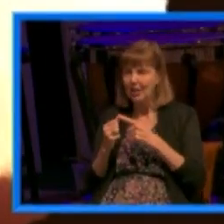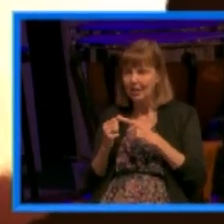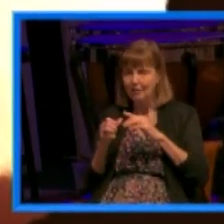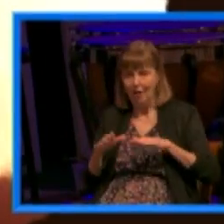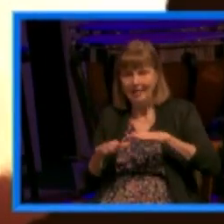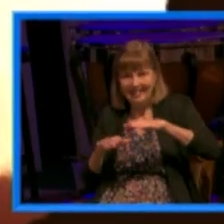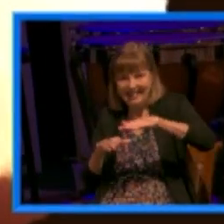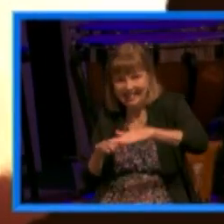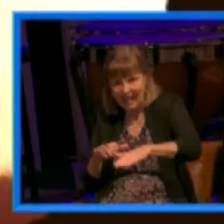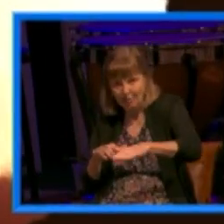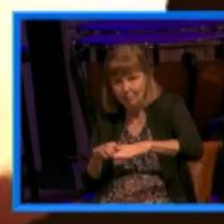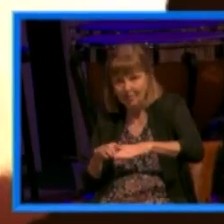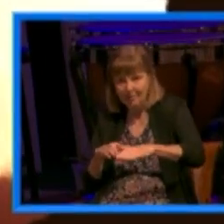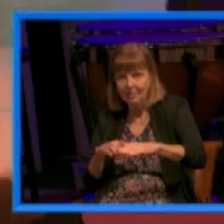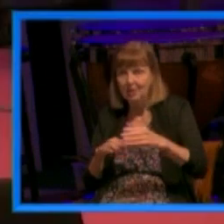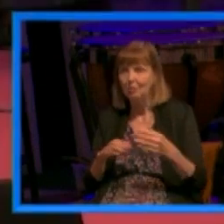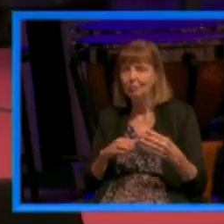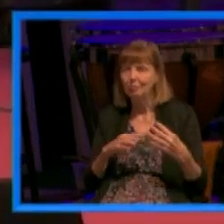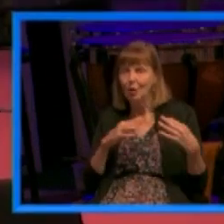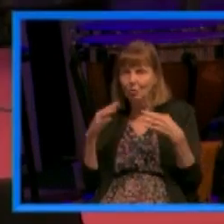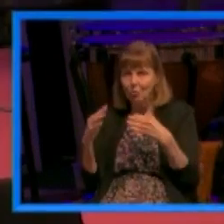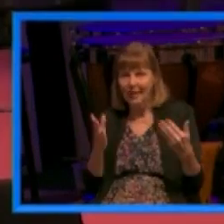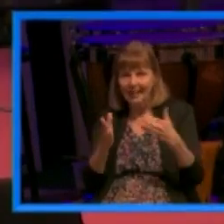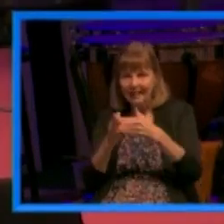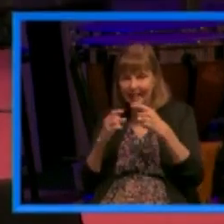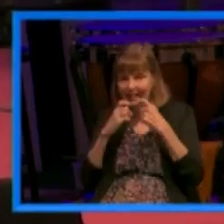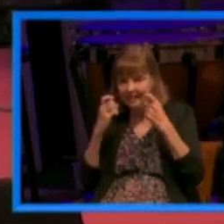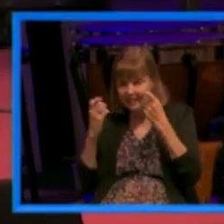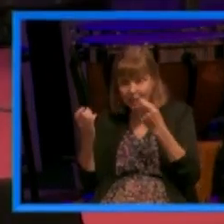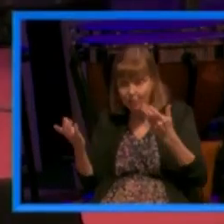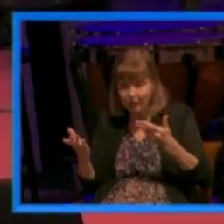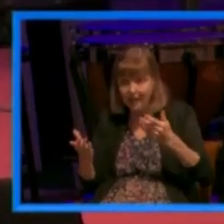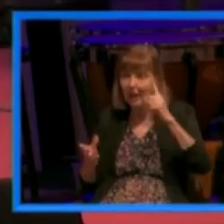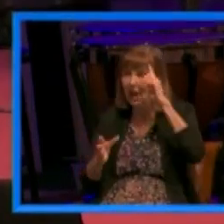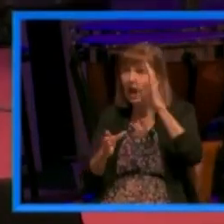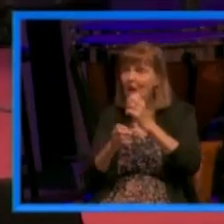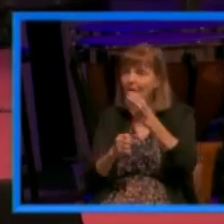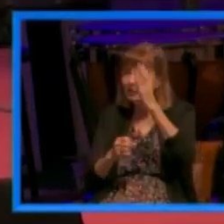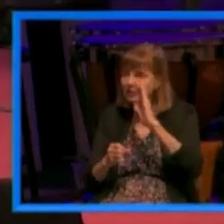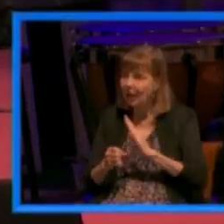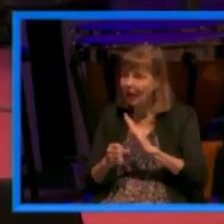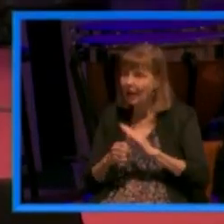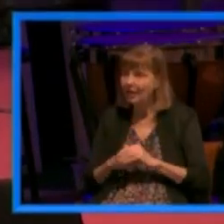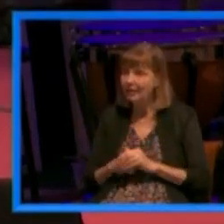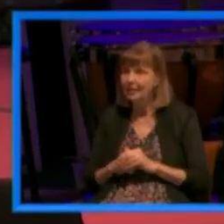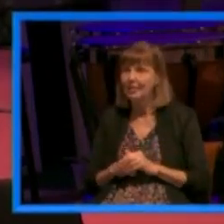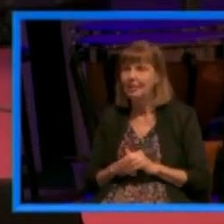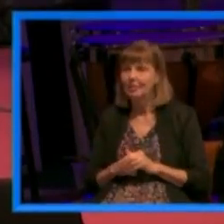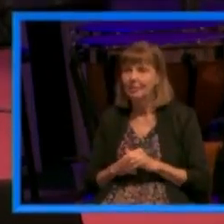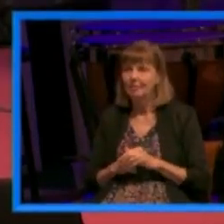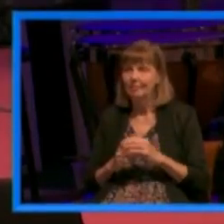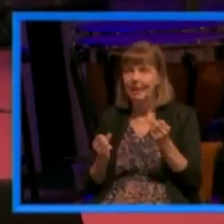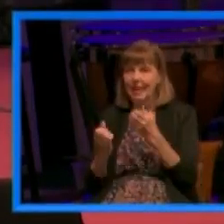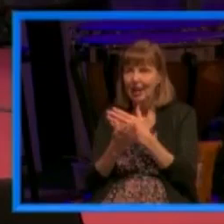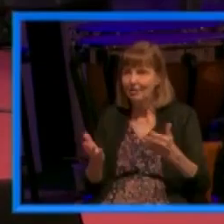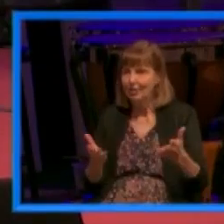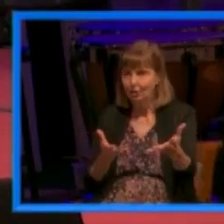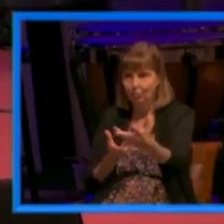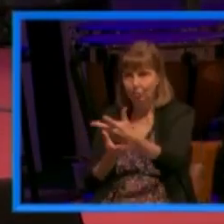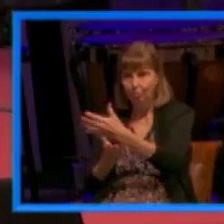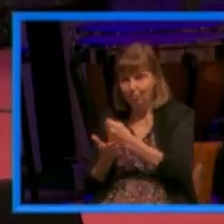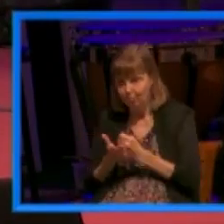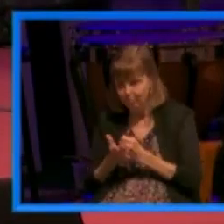battling sin is trusting God. The first step is to gather yourself around God's word and say, what does God have to say? And is